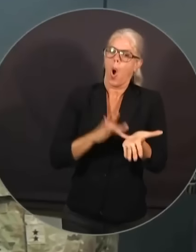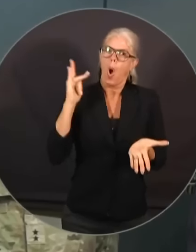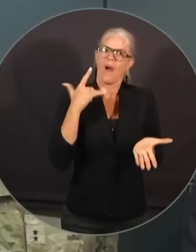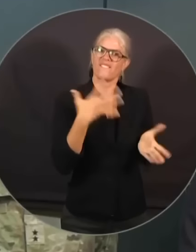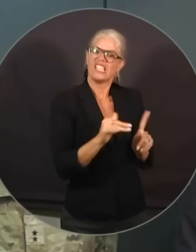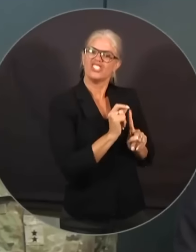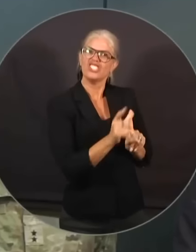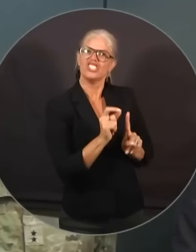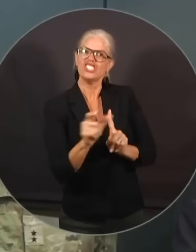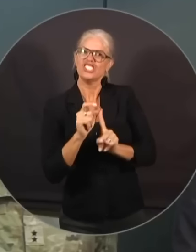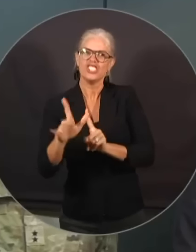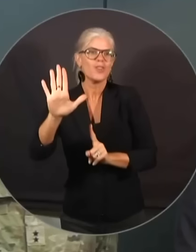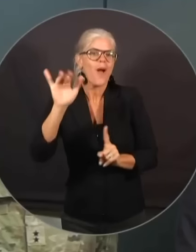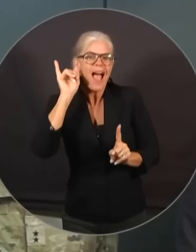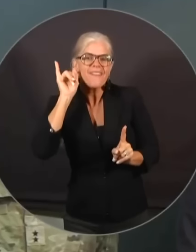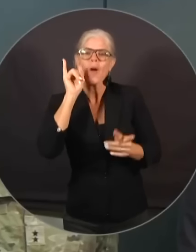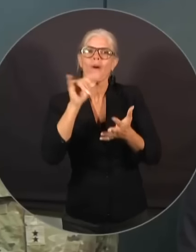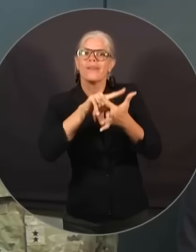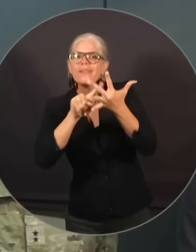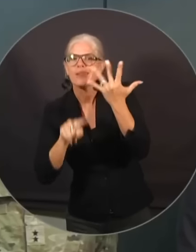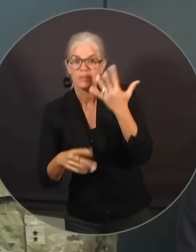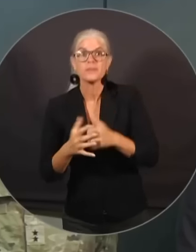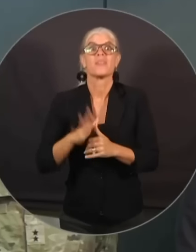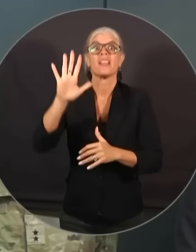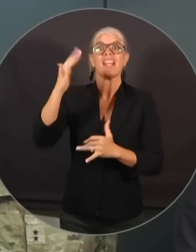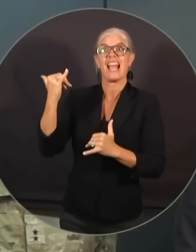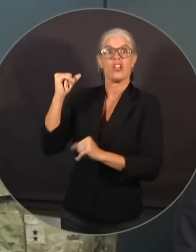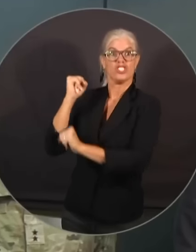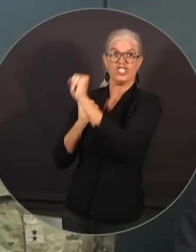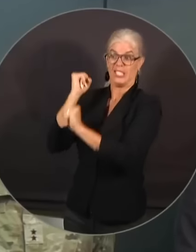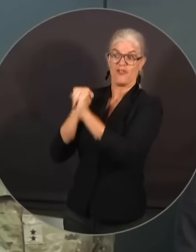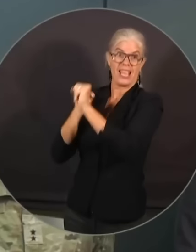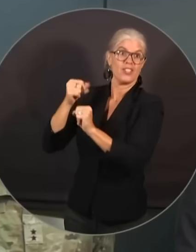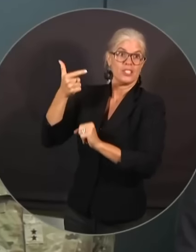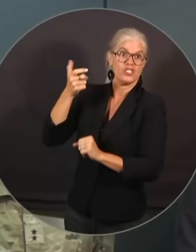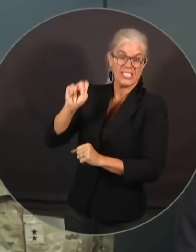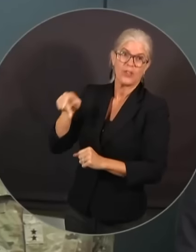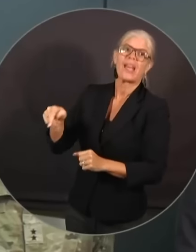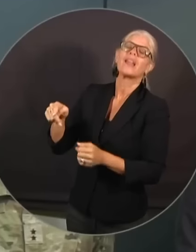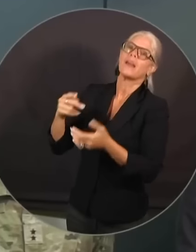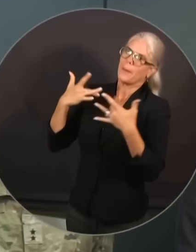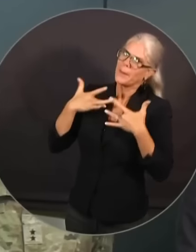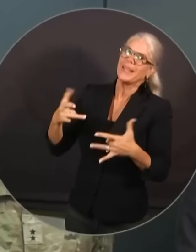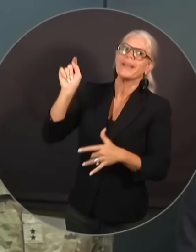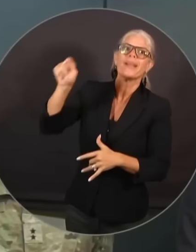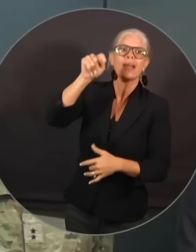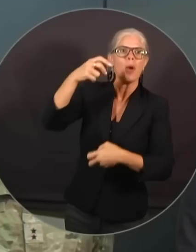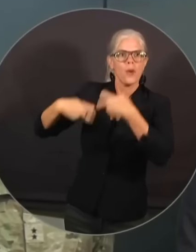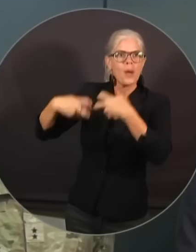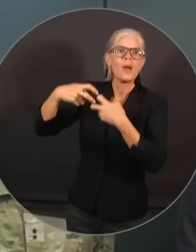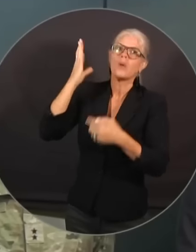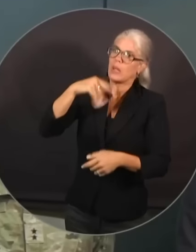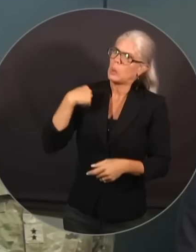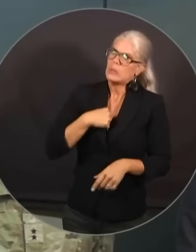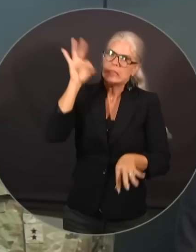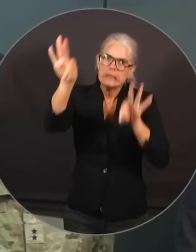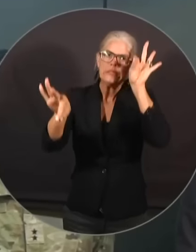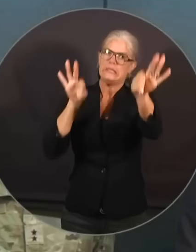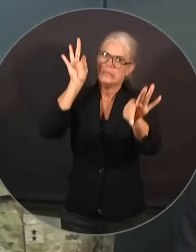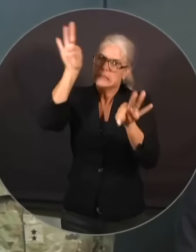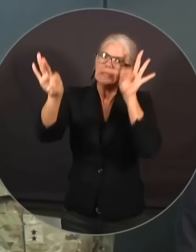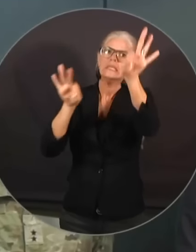Backup generators are going to start becoming more and more of an issue. So please, we have done a really good job of